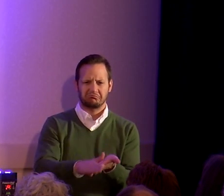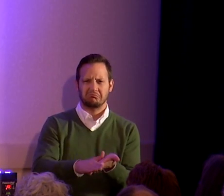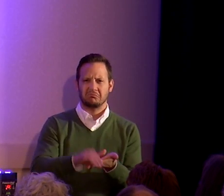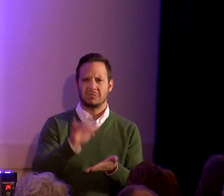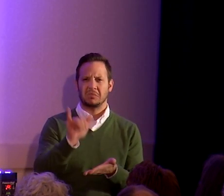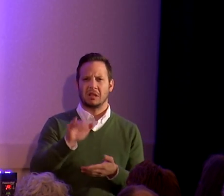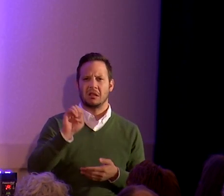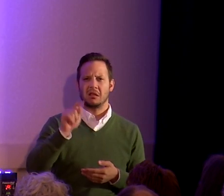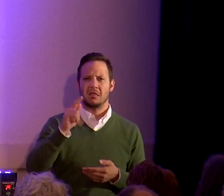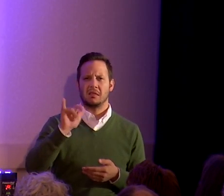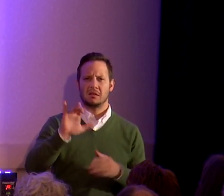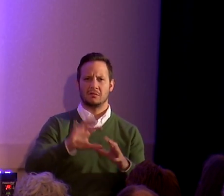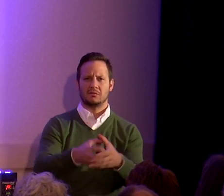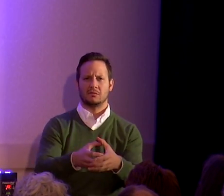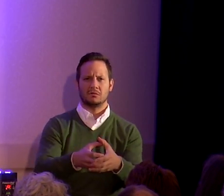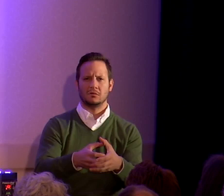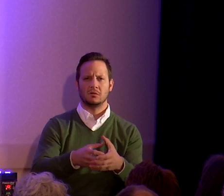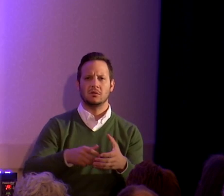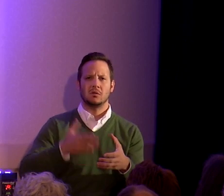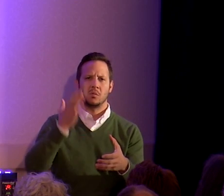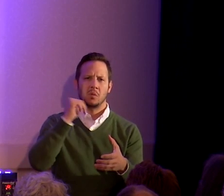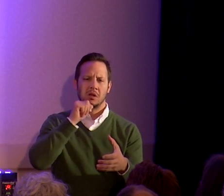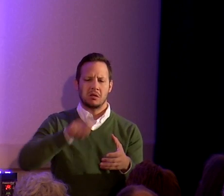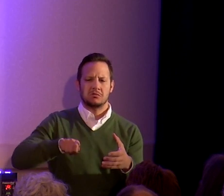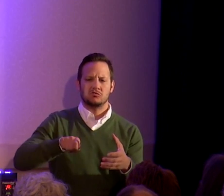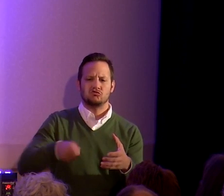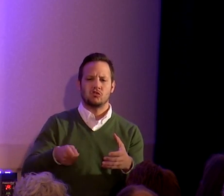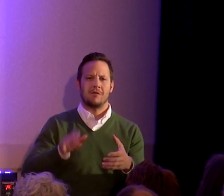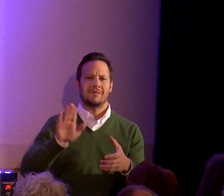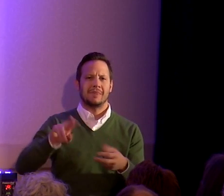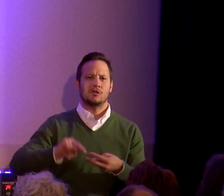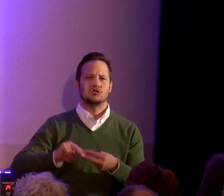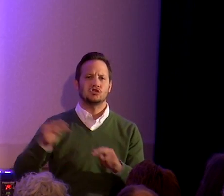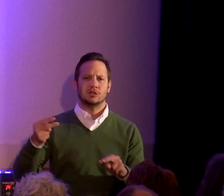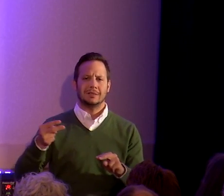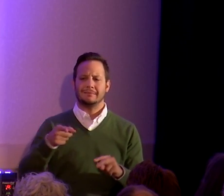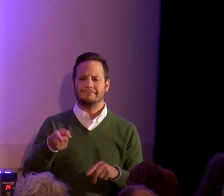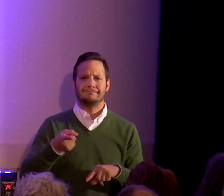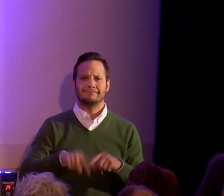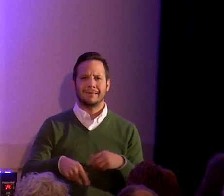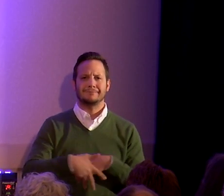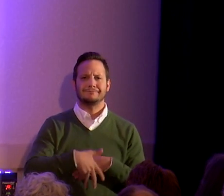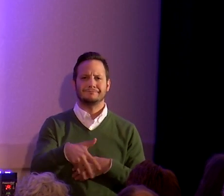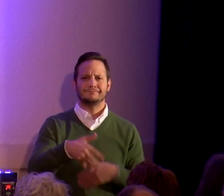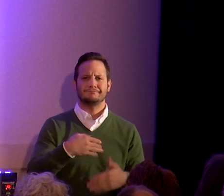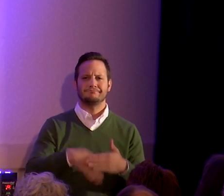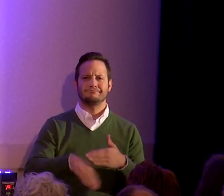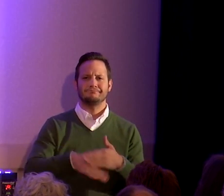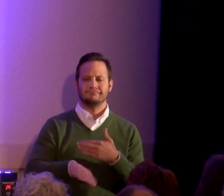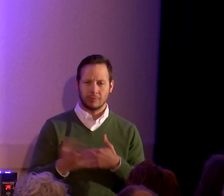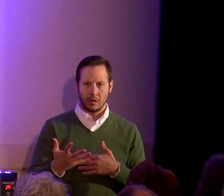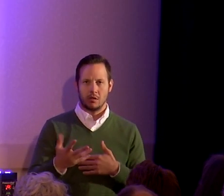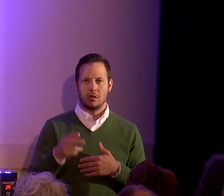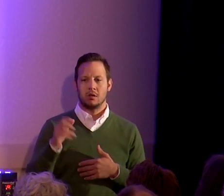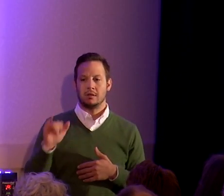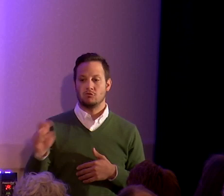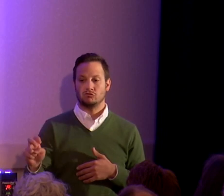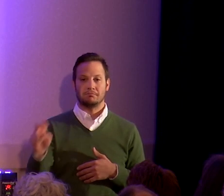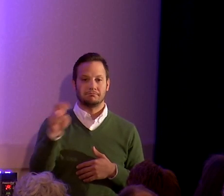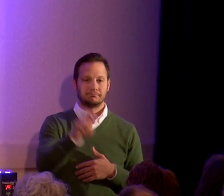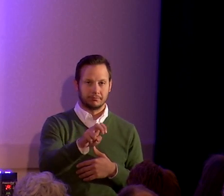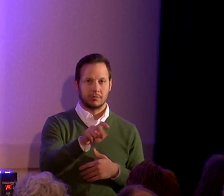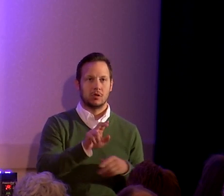we turned off the gene that made women fertile. That would be a really good move. And then that gene jumps to the rest of the population and now we're